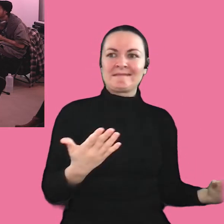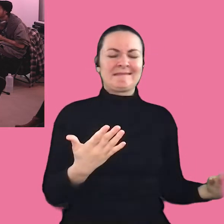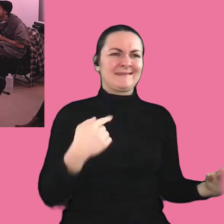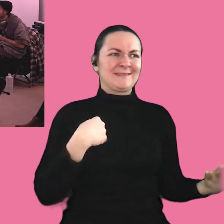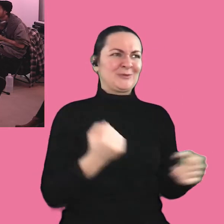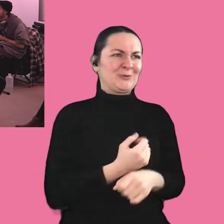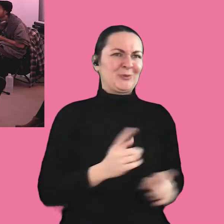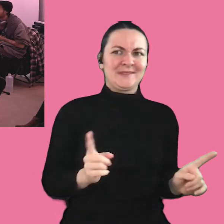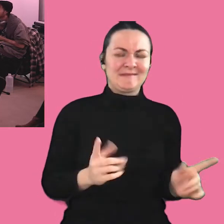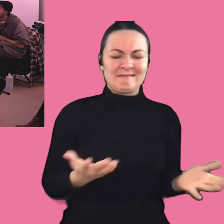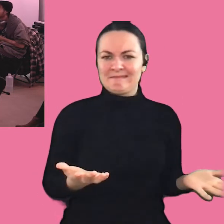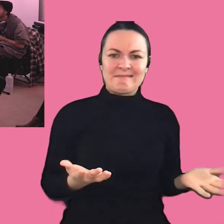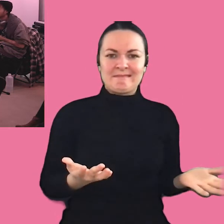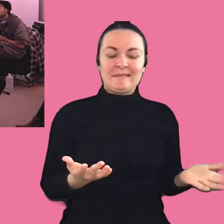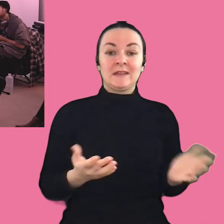an artist?